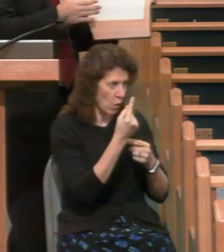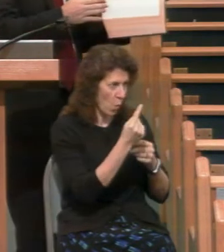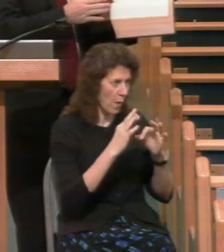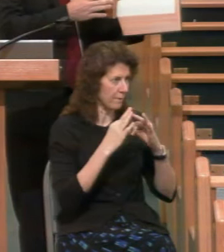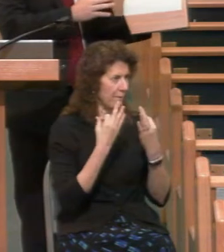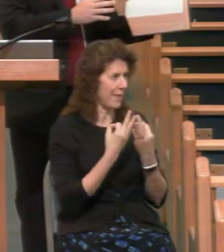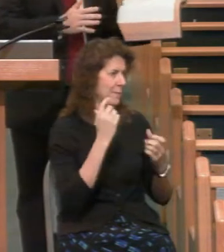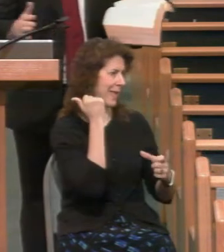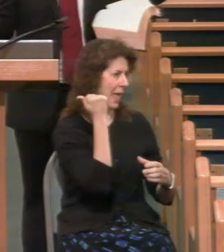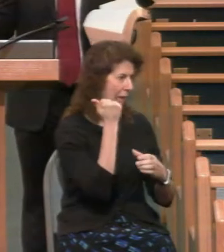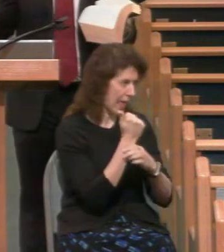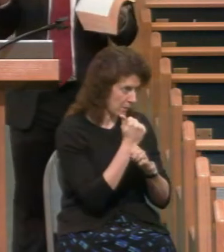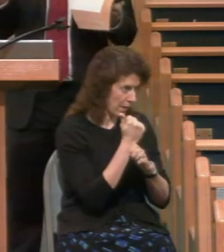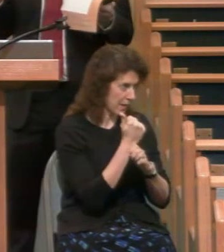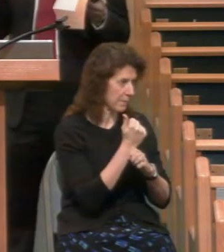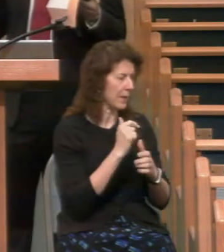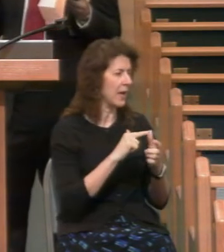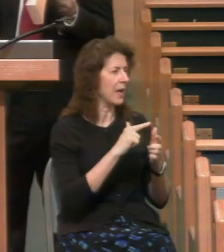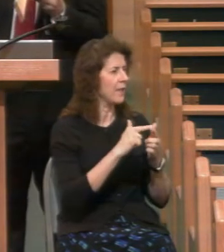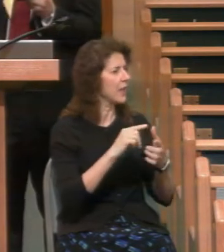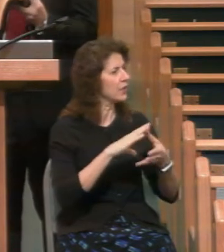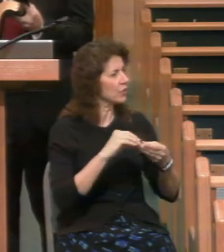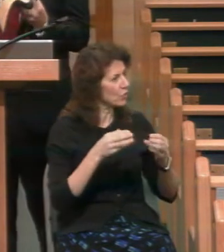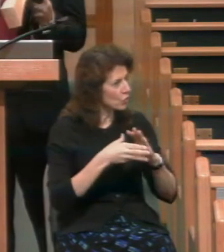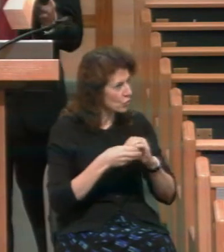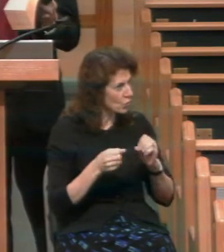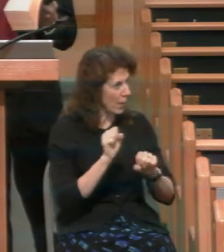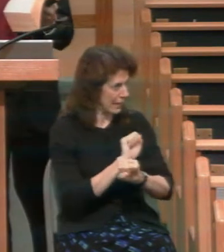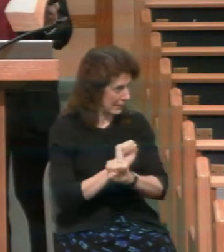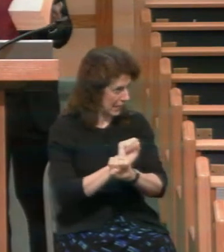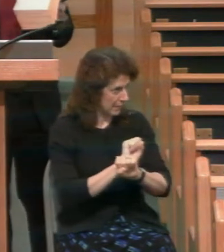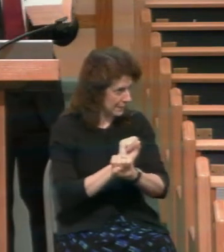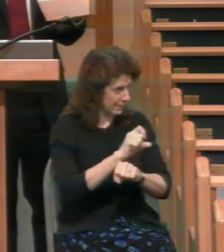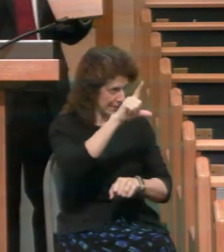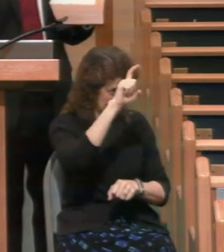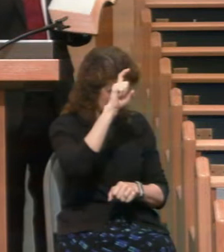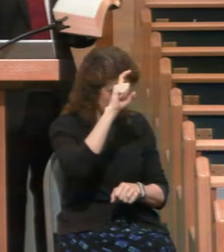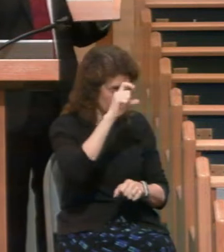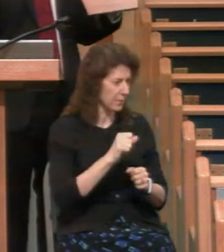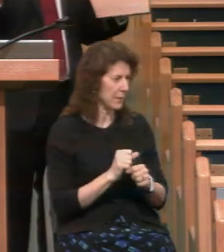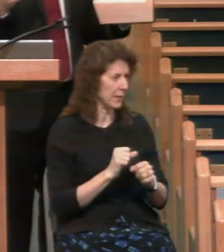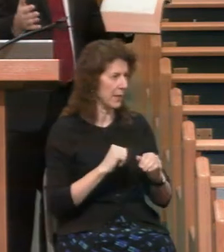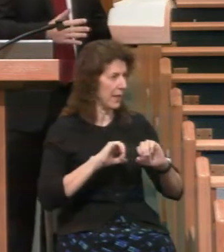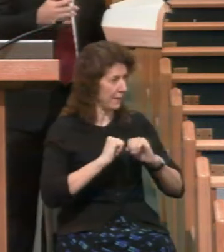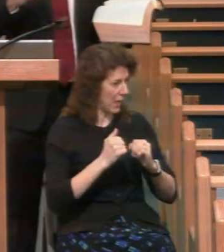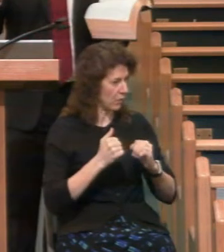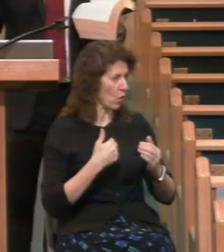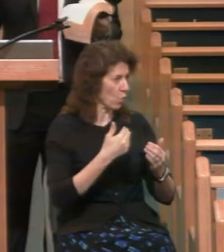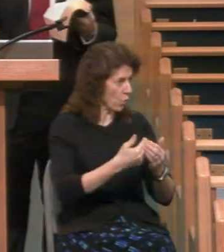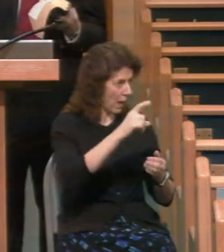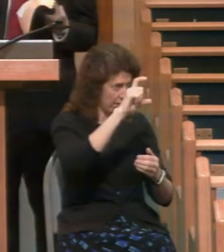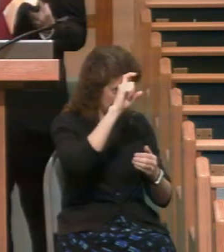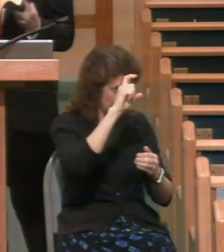Abraham, and then we have the story with them being in captivity in Egypt and how they got there, and then leaving, and